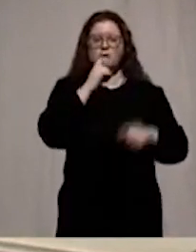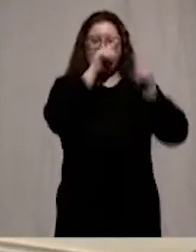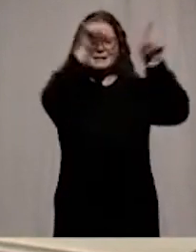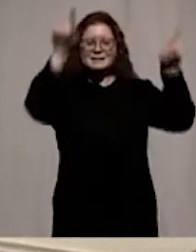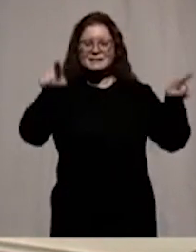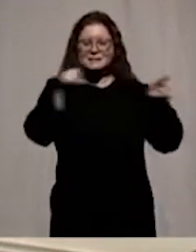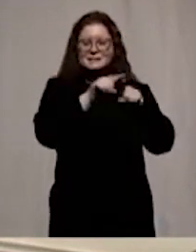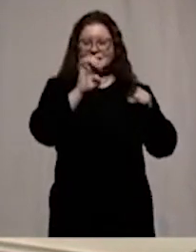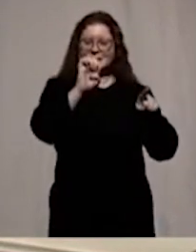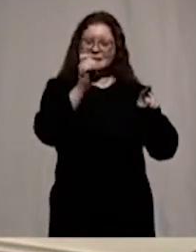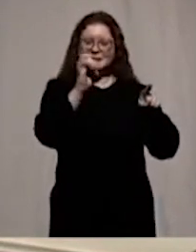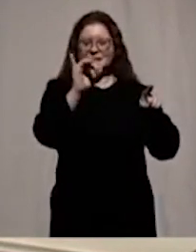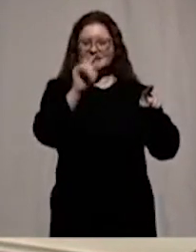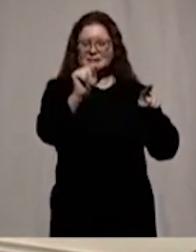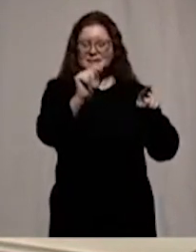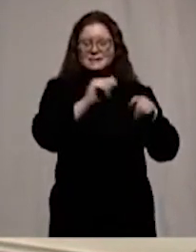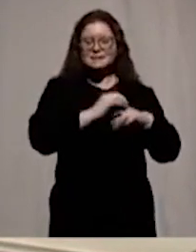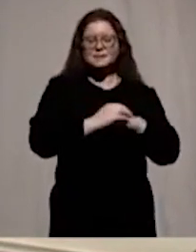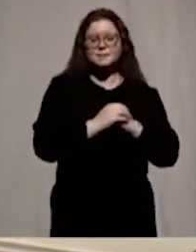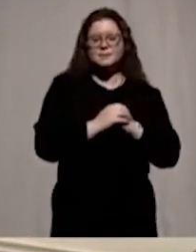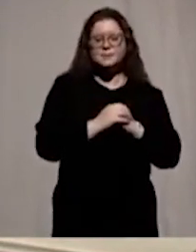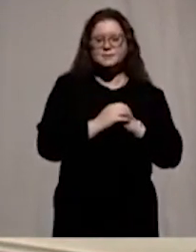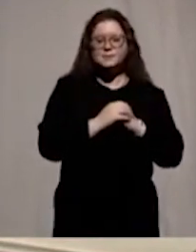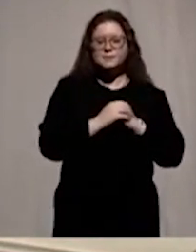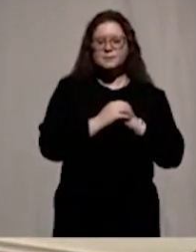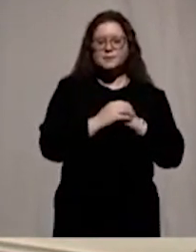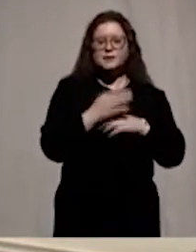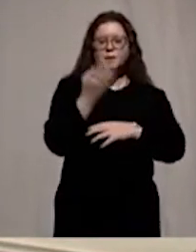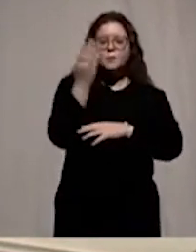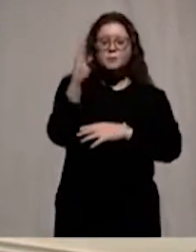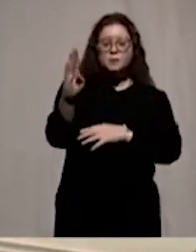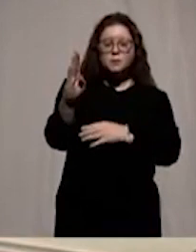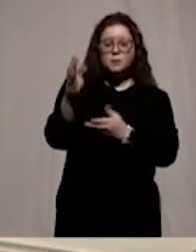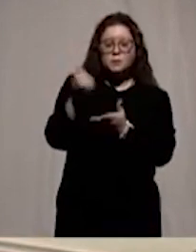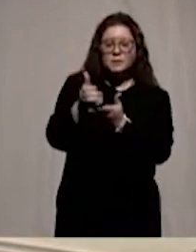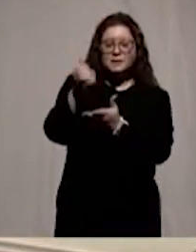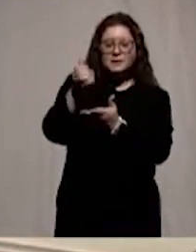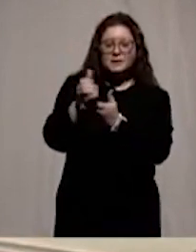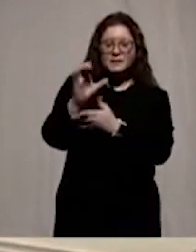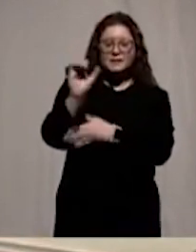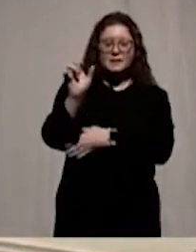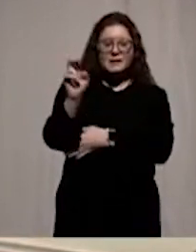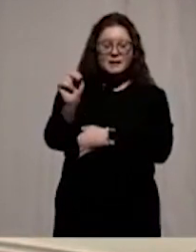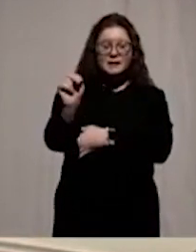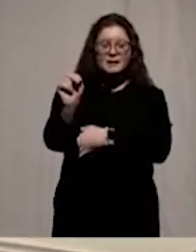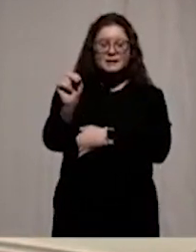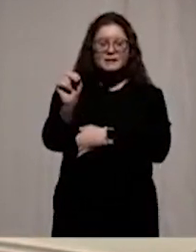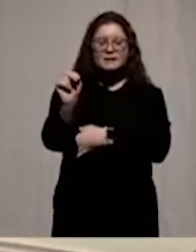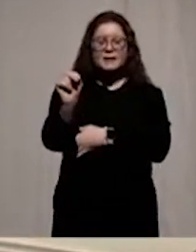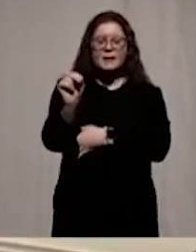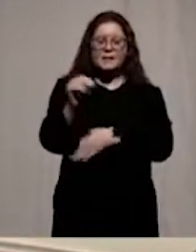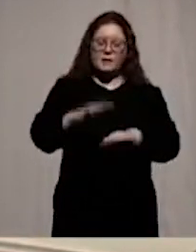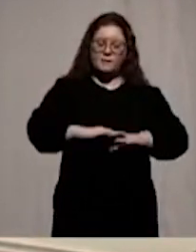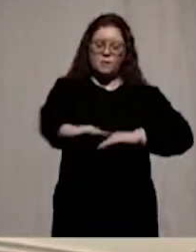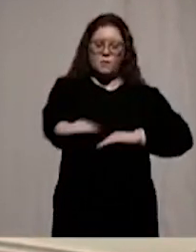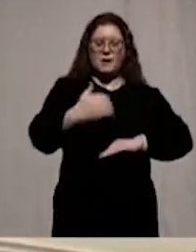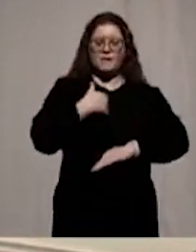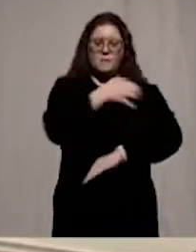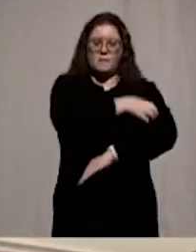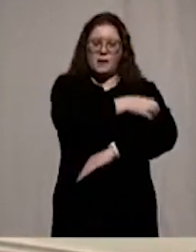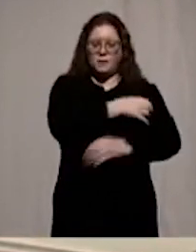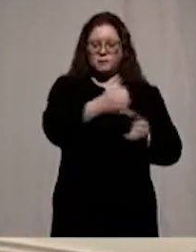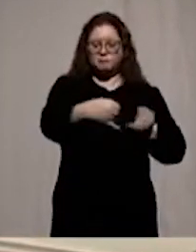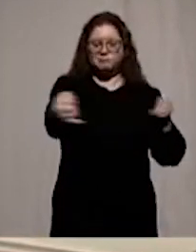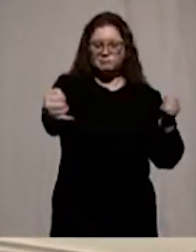signs, and a blue can, and then a powder thing on the floor. Wicked. And